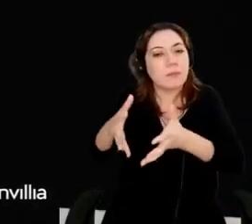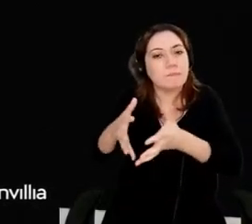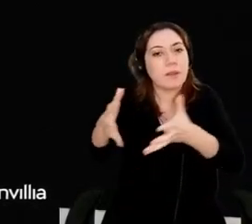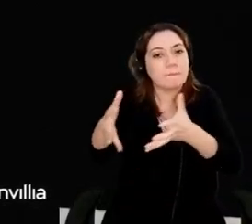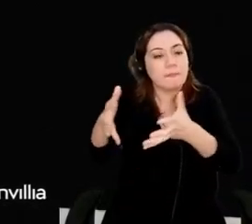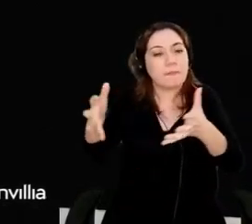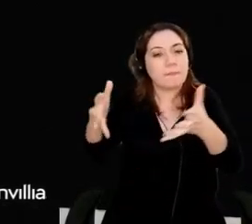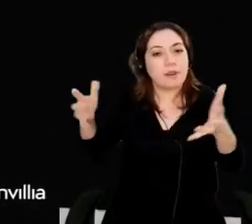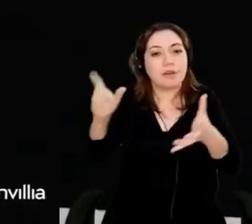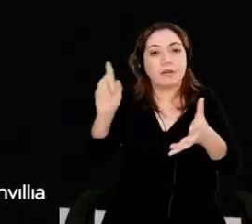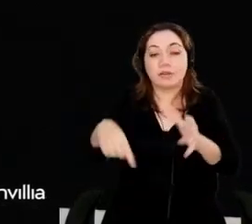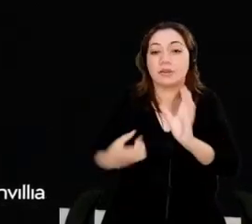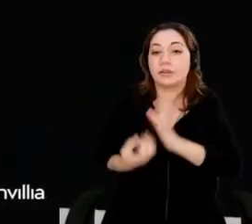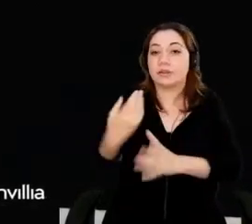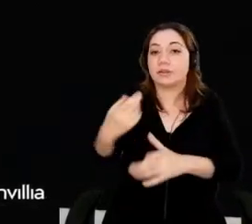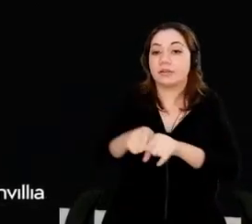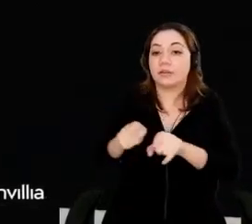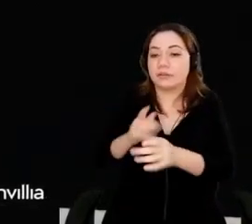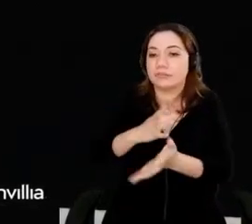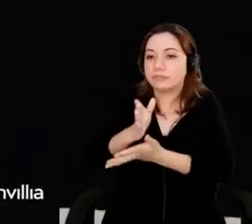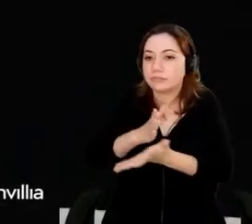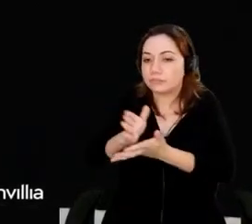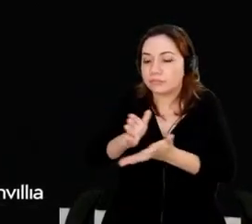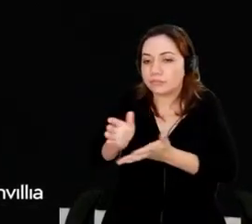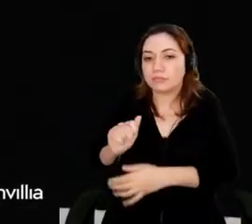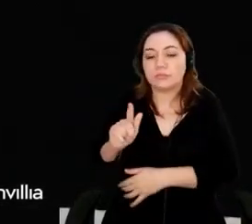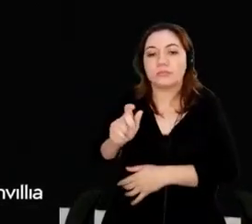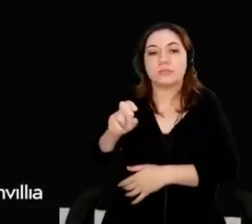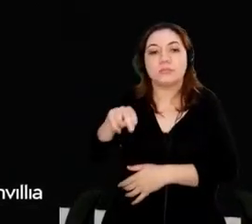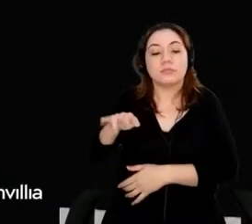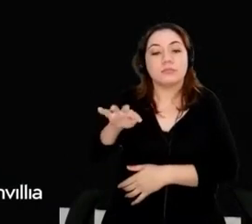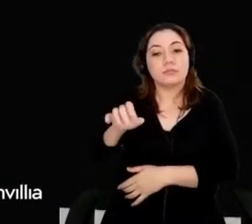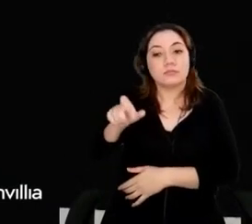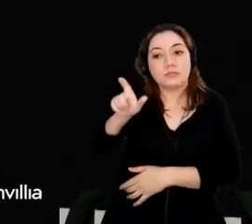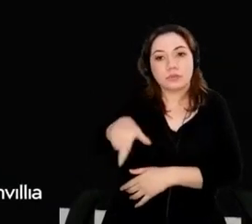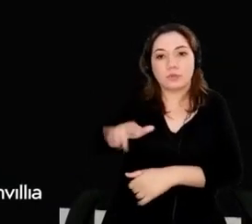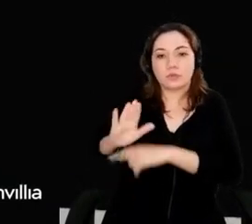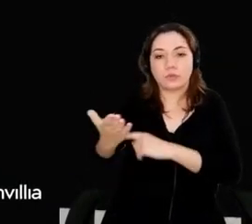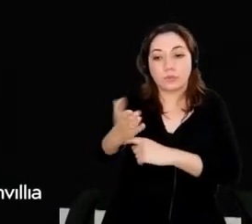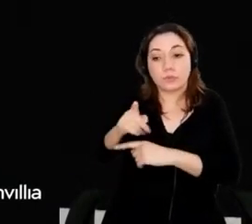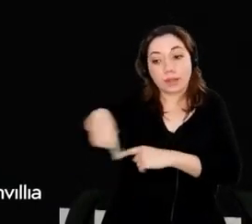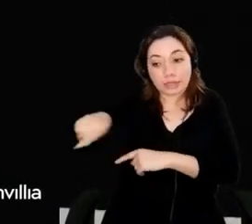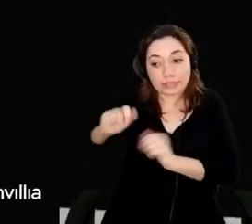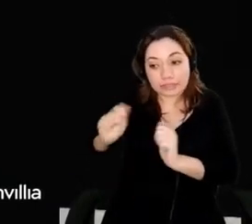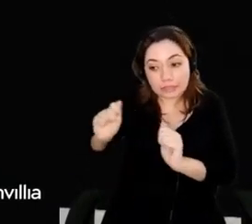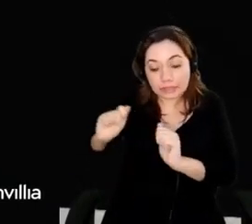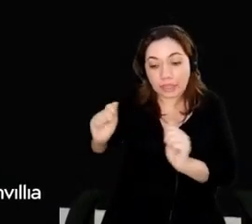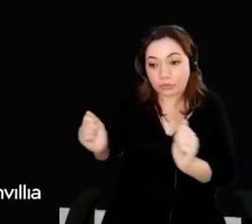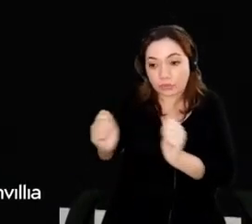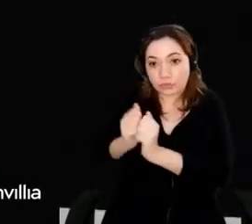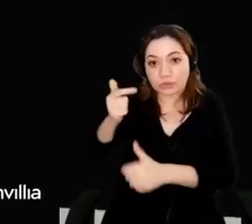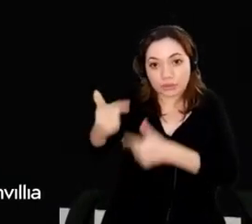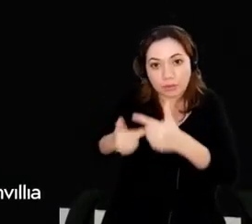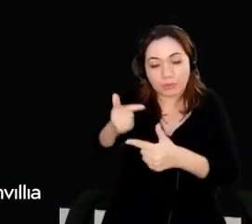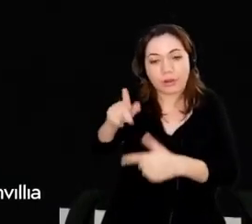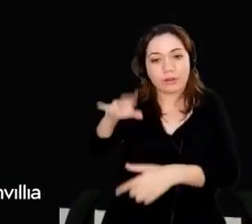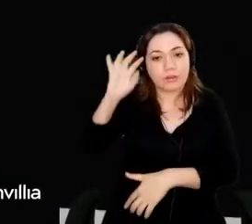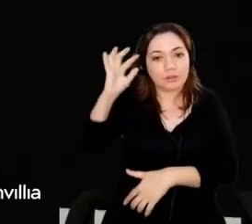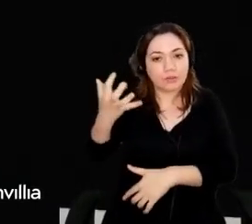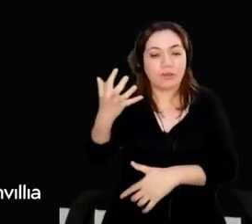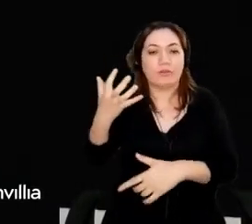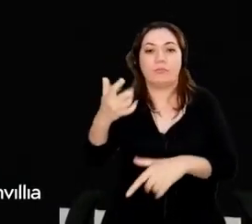multi-agent collaboration so that these agents can work together and solve complex problems. We have